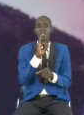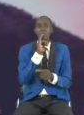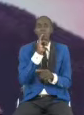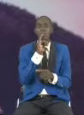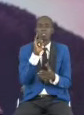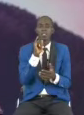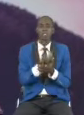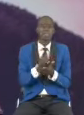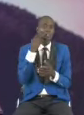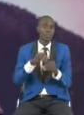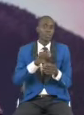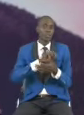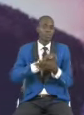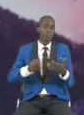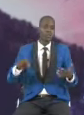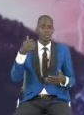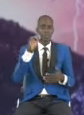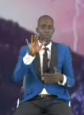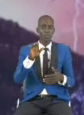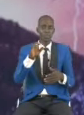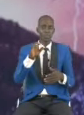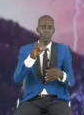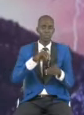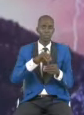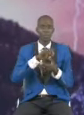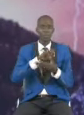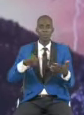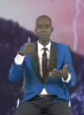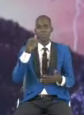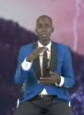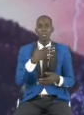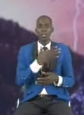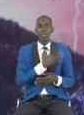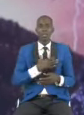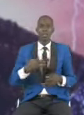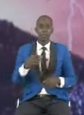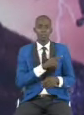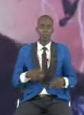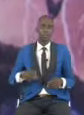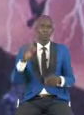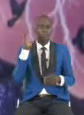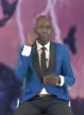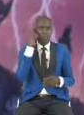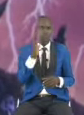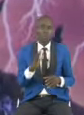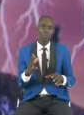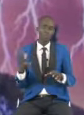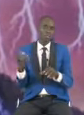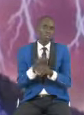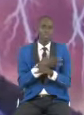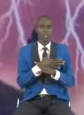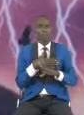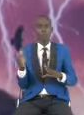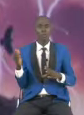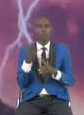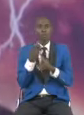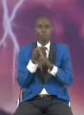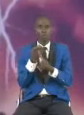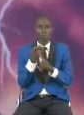15. In verse 15, and the Lord shall take away